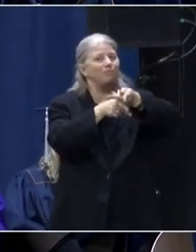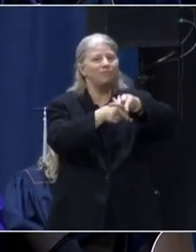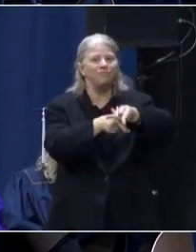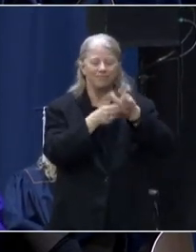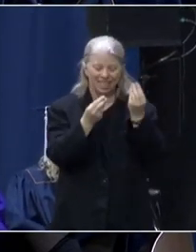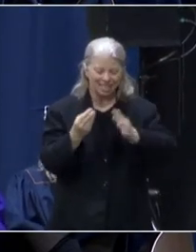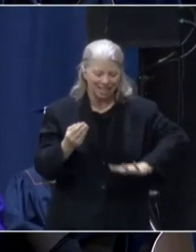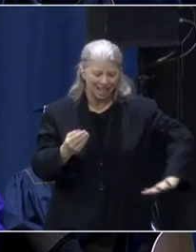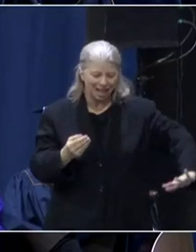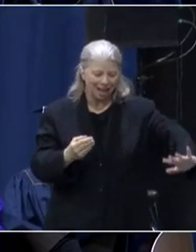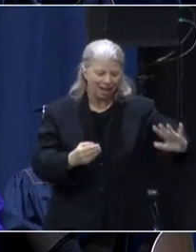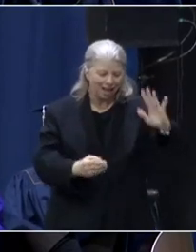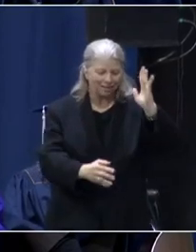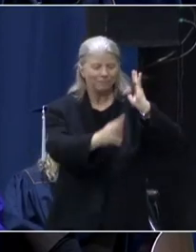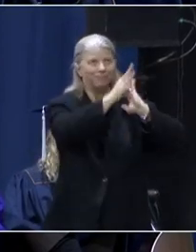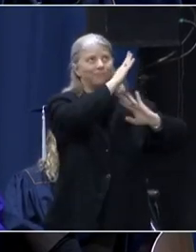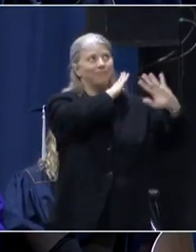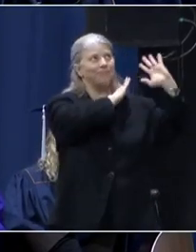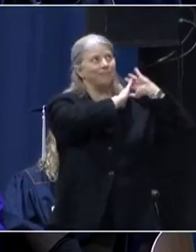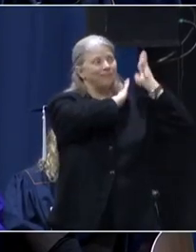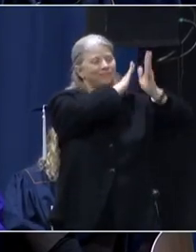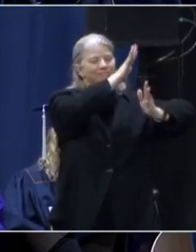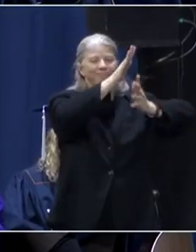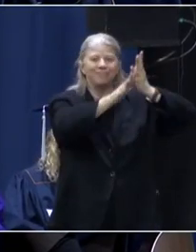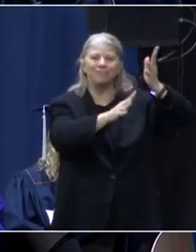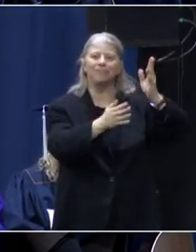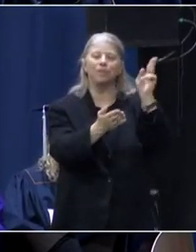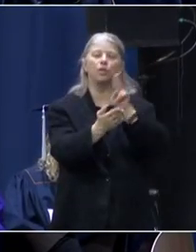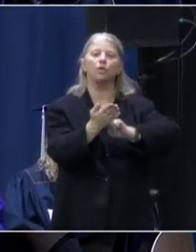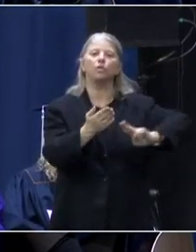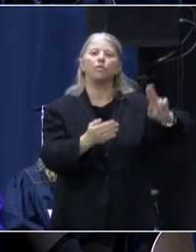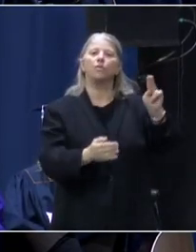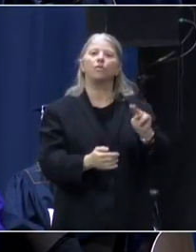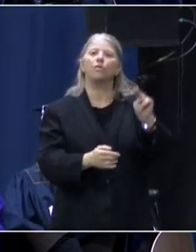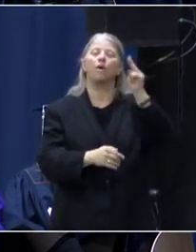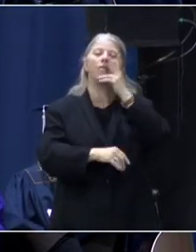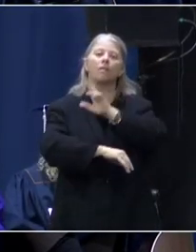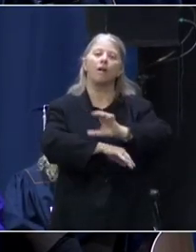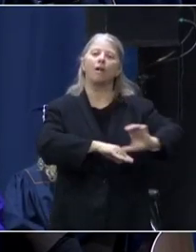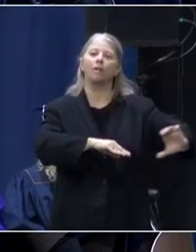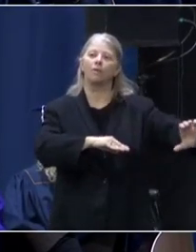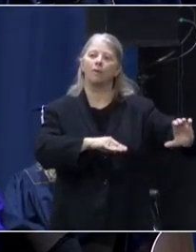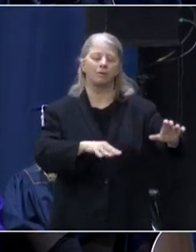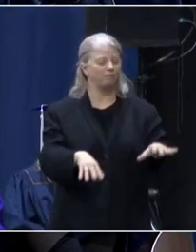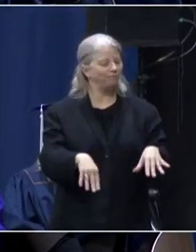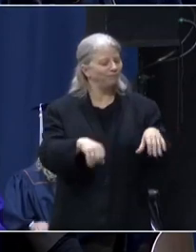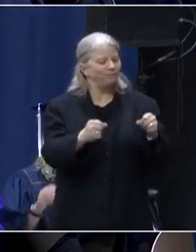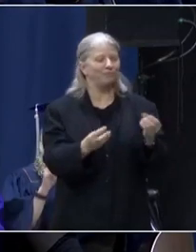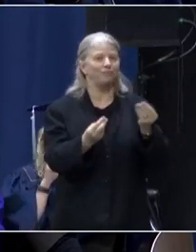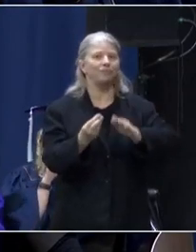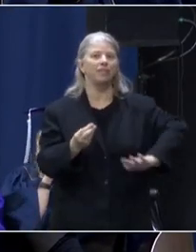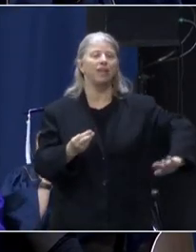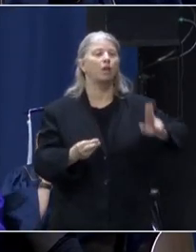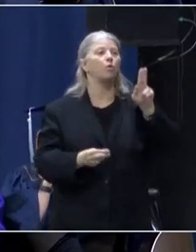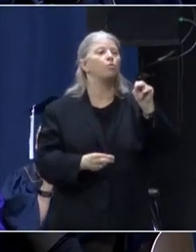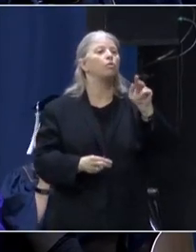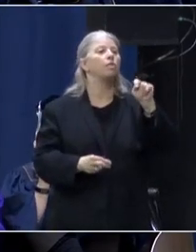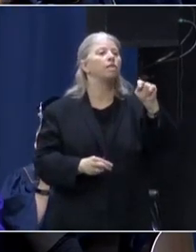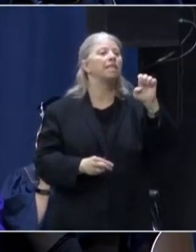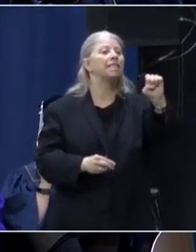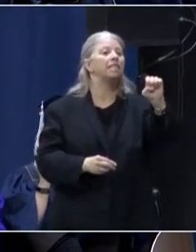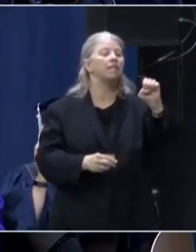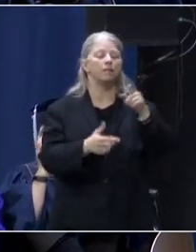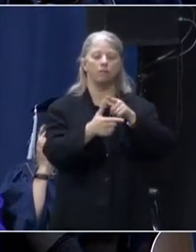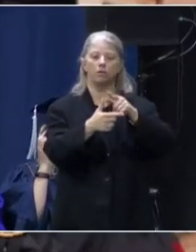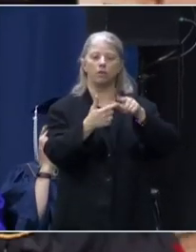the generations. The University of Northern Colorado occupies the lands and the territories of the Ute,